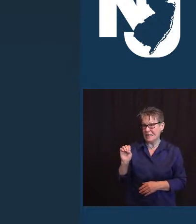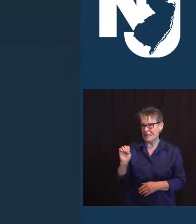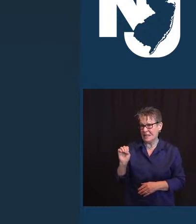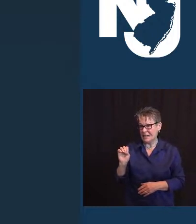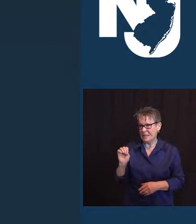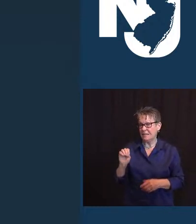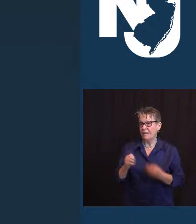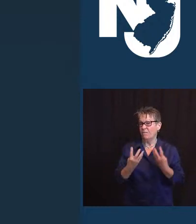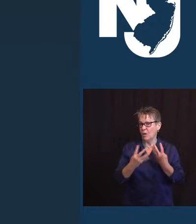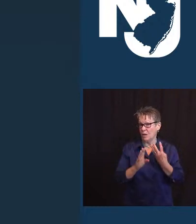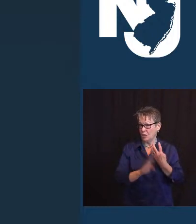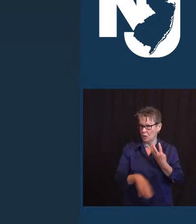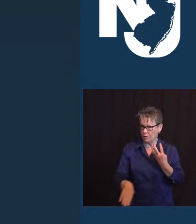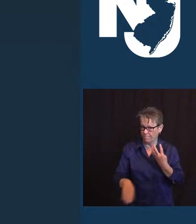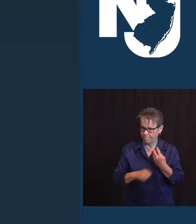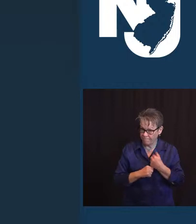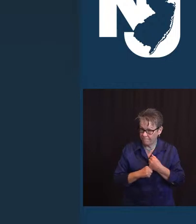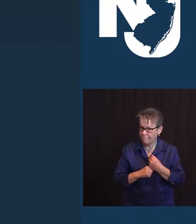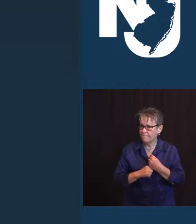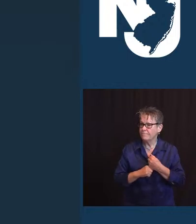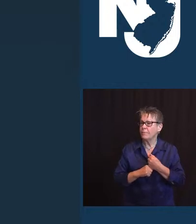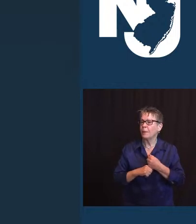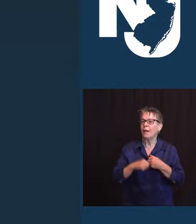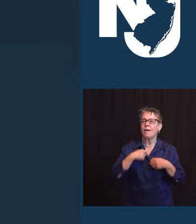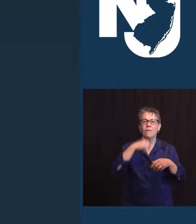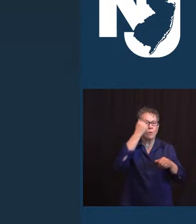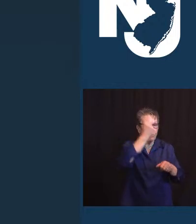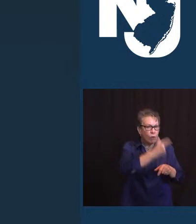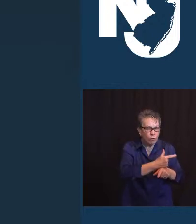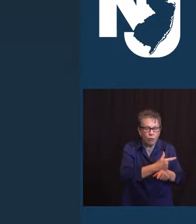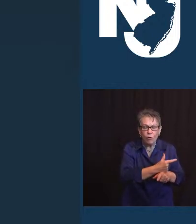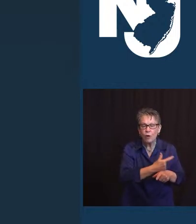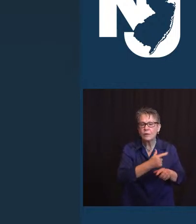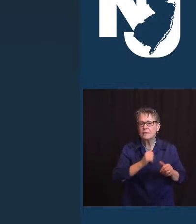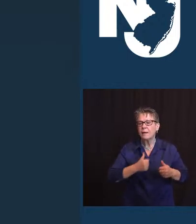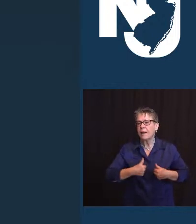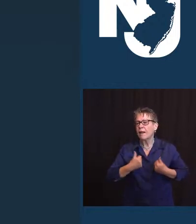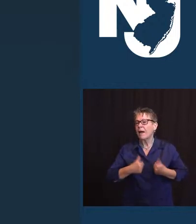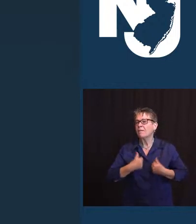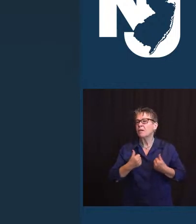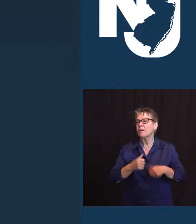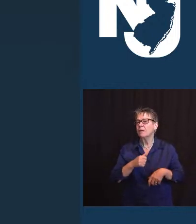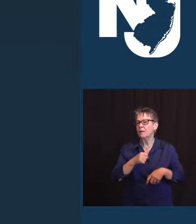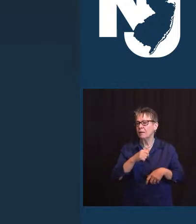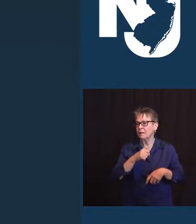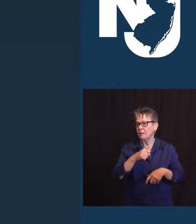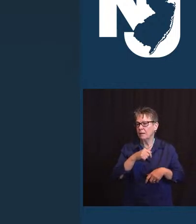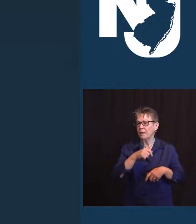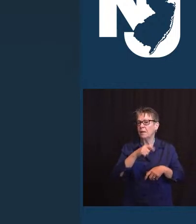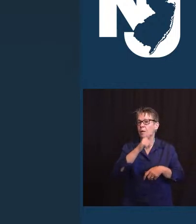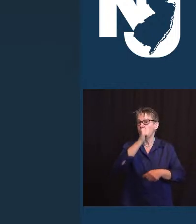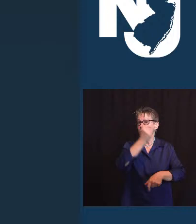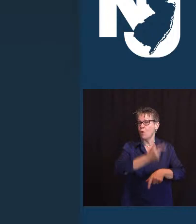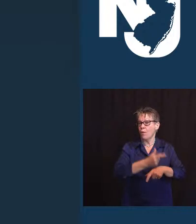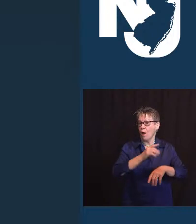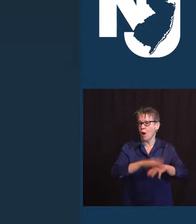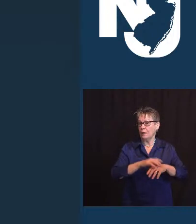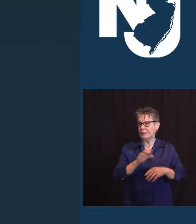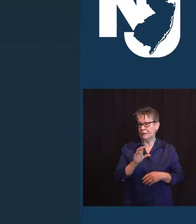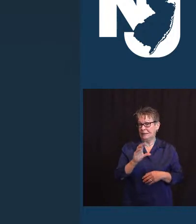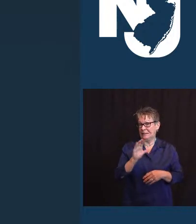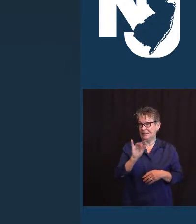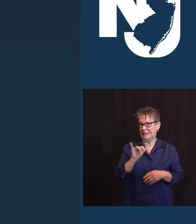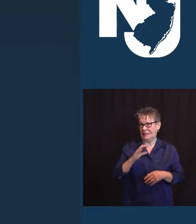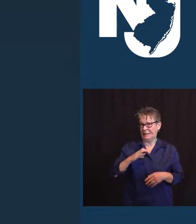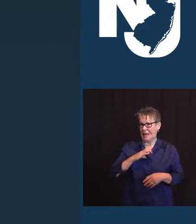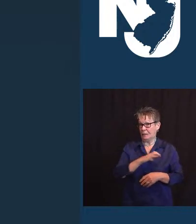He also leaves his brother, Romy, who serves, by the way, on the Garfield City Council, as well as many friends and family both here in